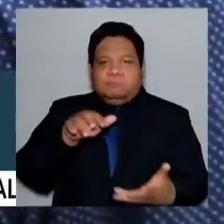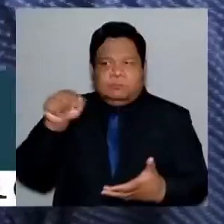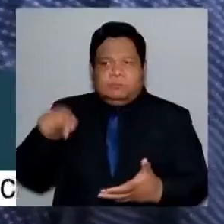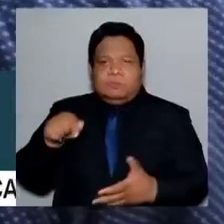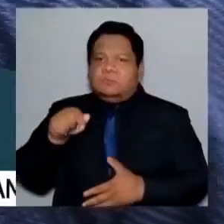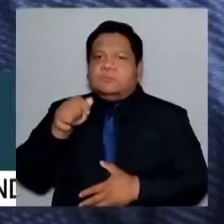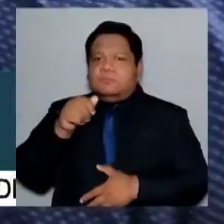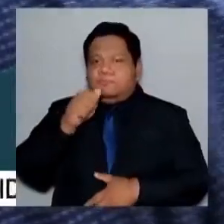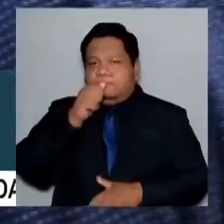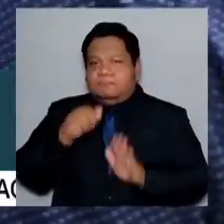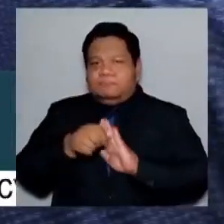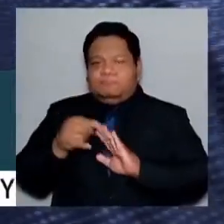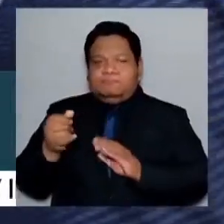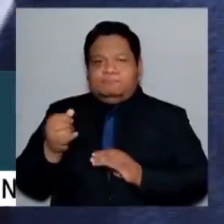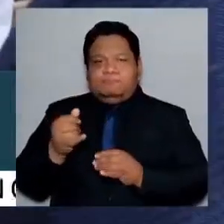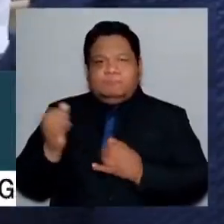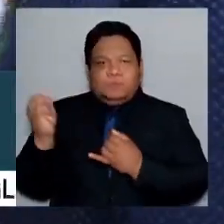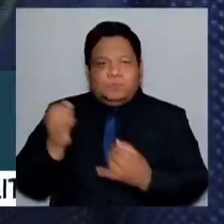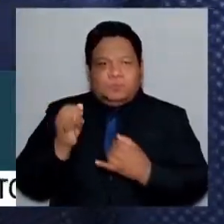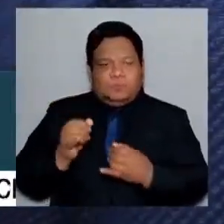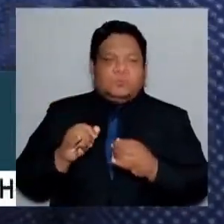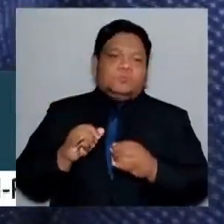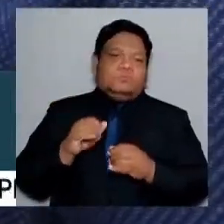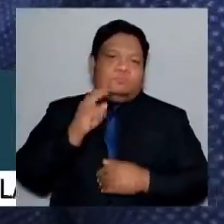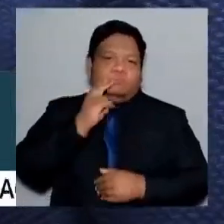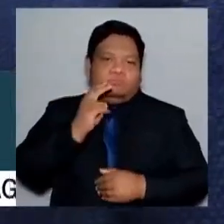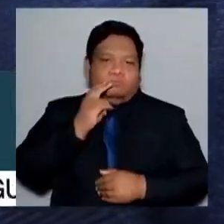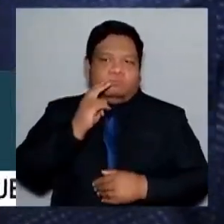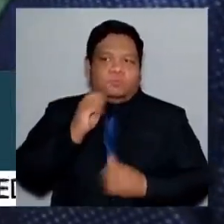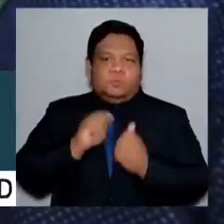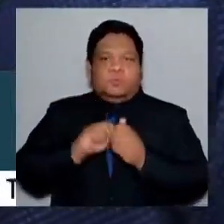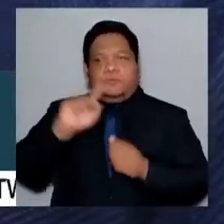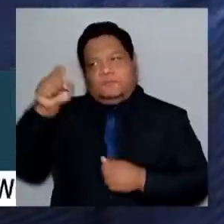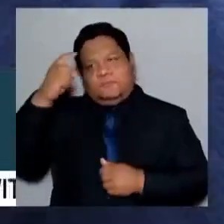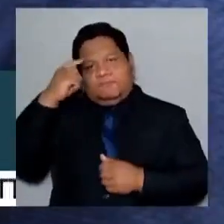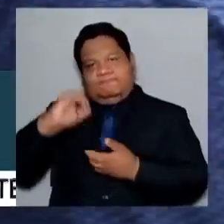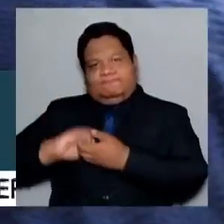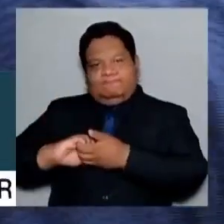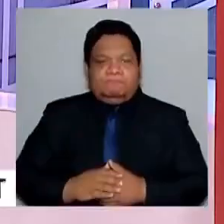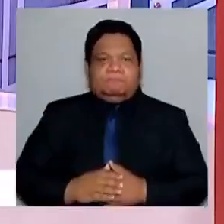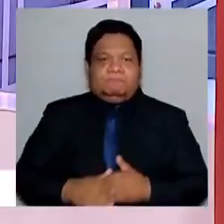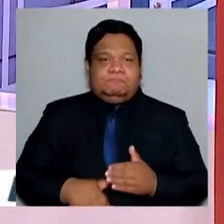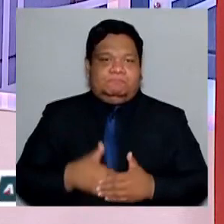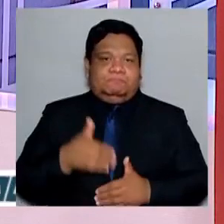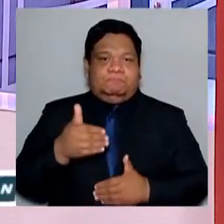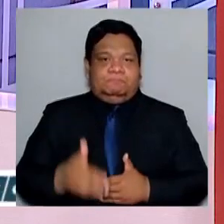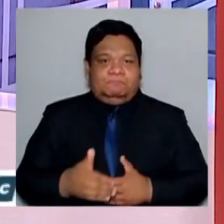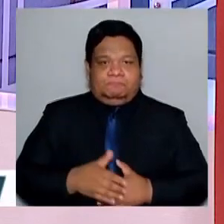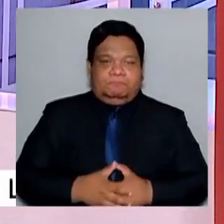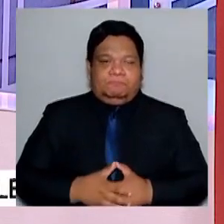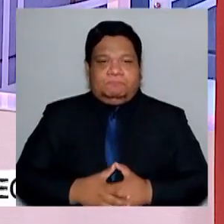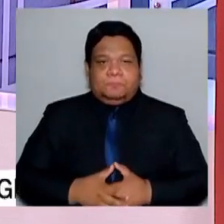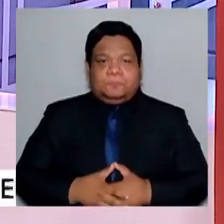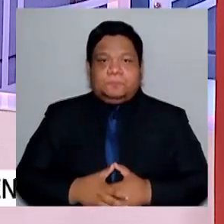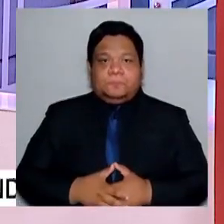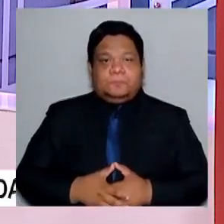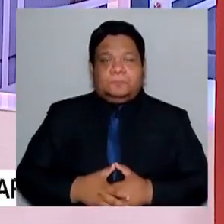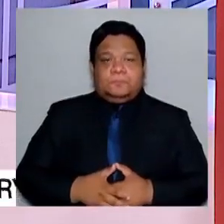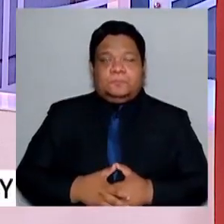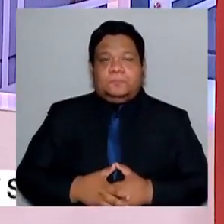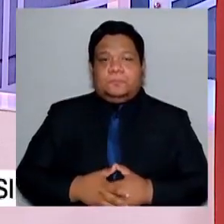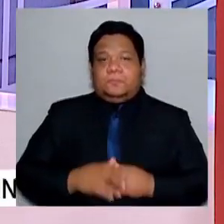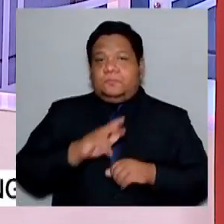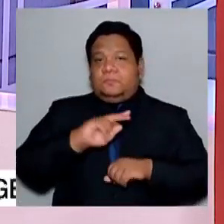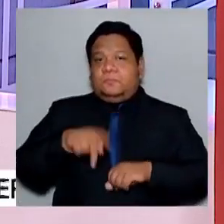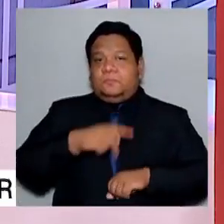government agencies. Back to you, Stanley. All right. Thank you so much for the update, Jeffrey. The Philippines has State Grid operator